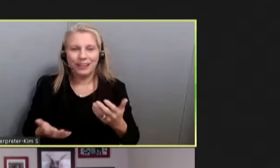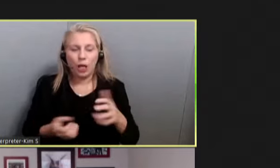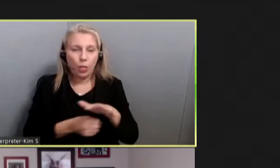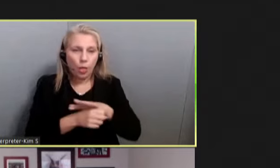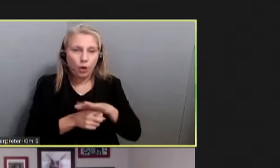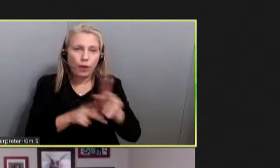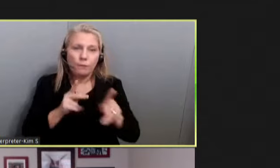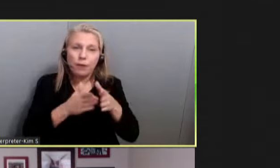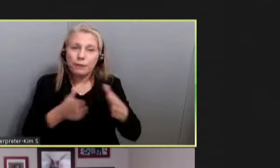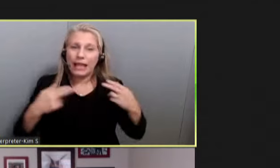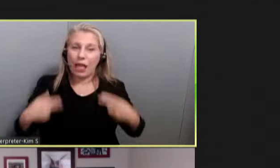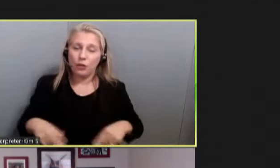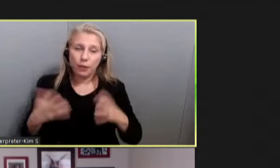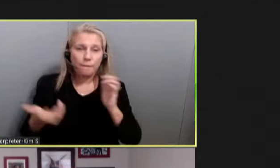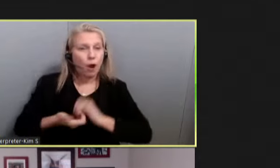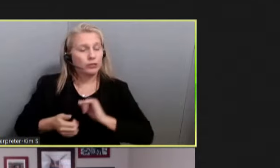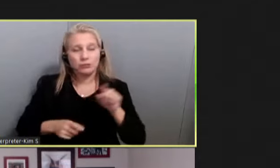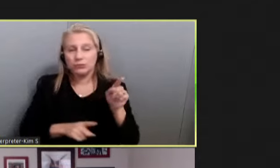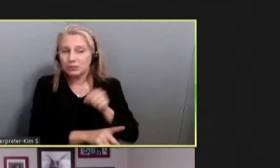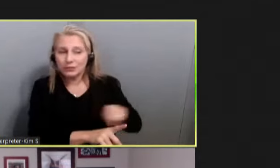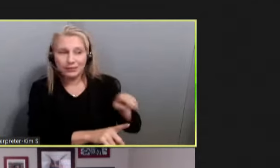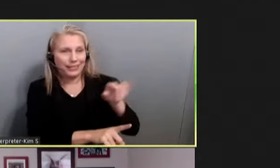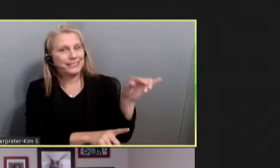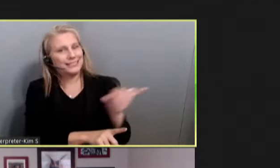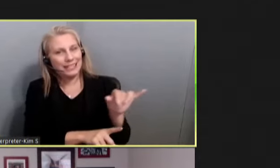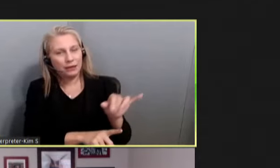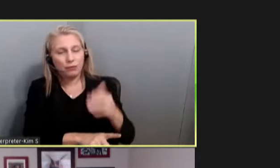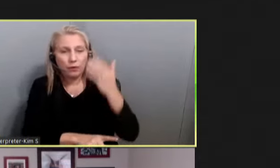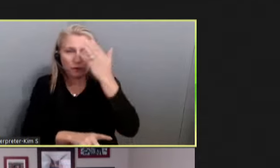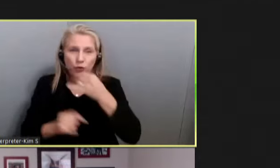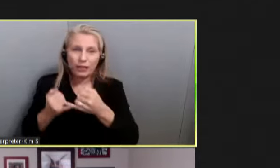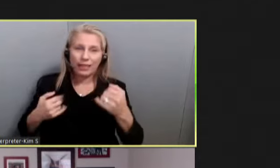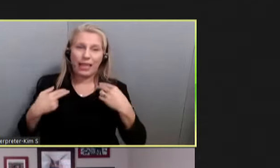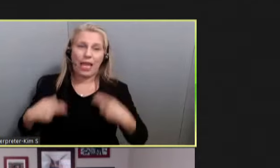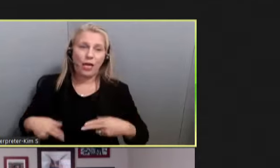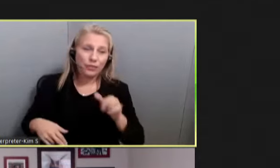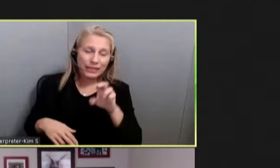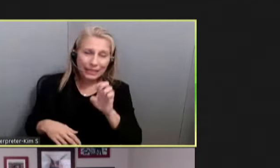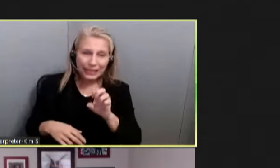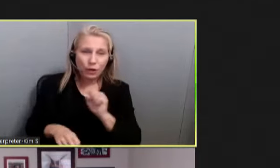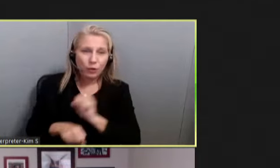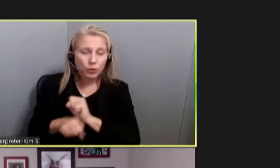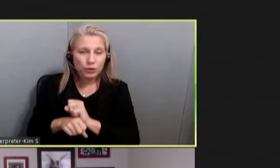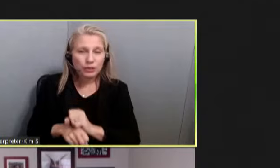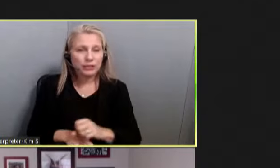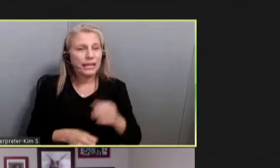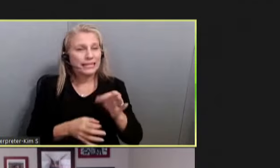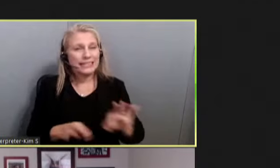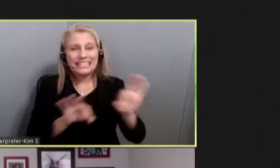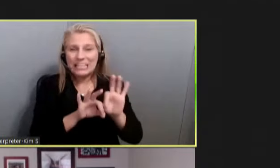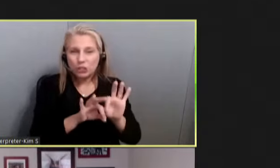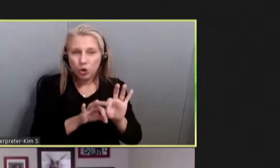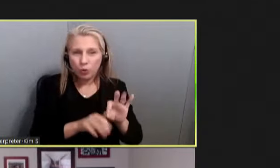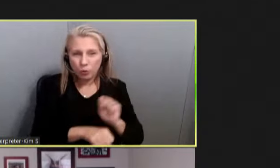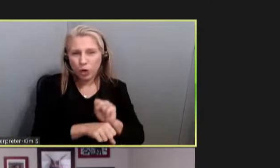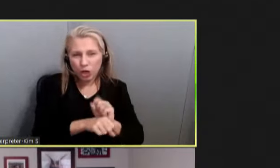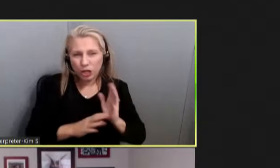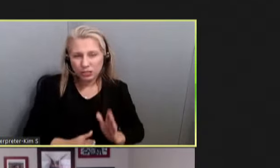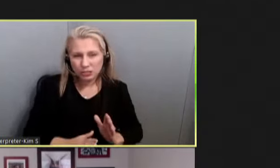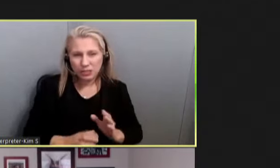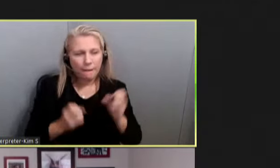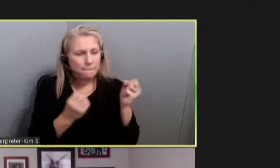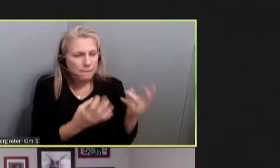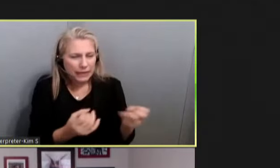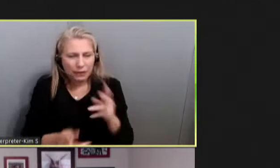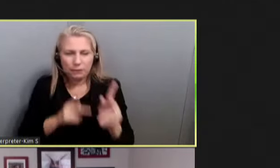public health partners have been doing the same. Our frontline healthcare workers, our frontline essential workers. So many people in